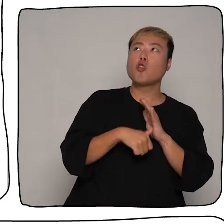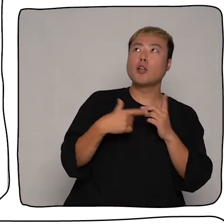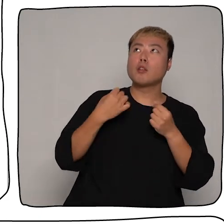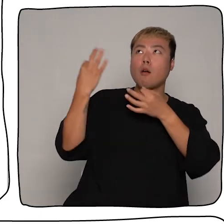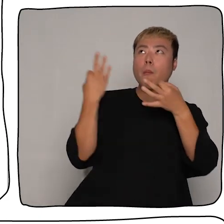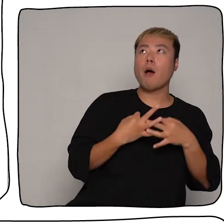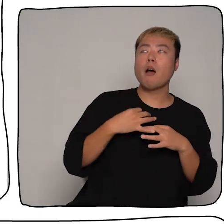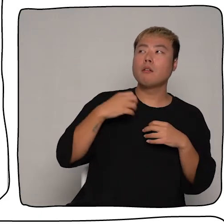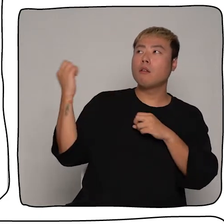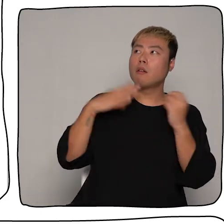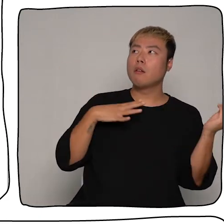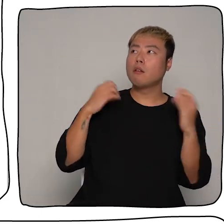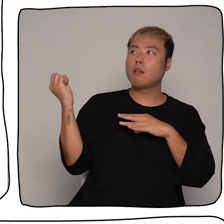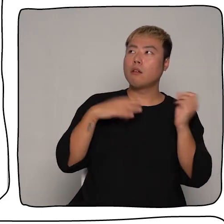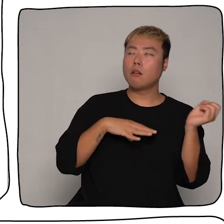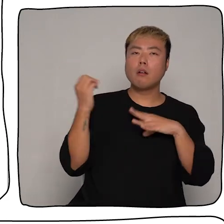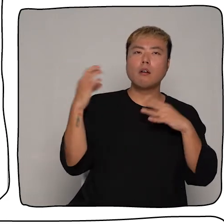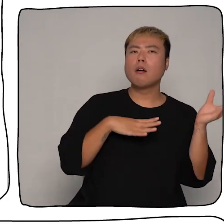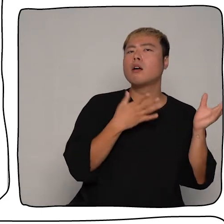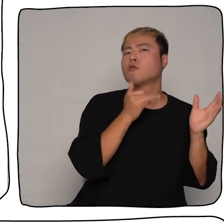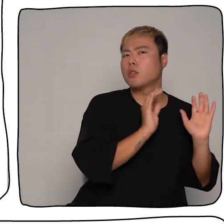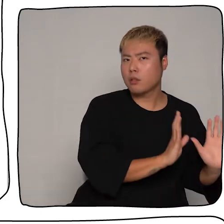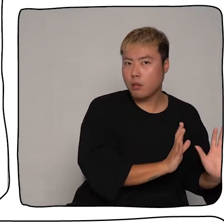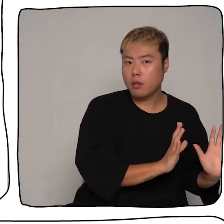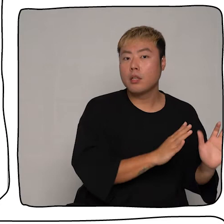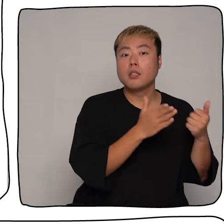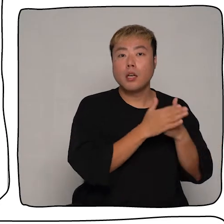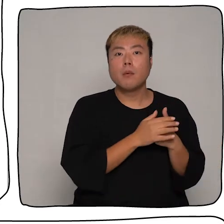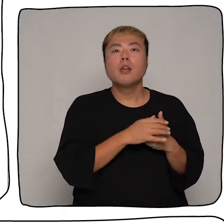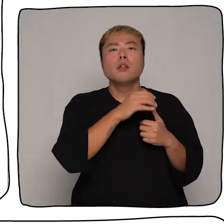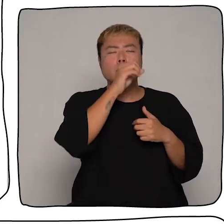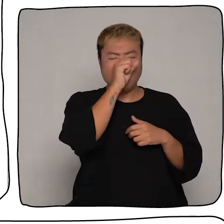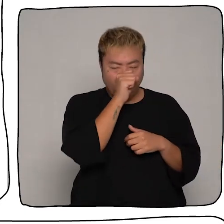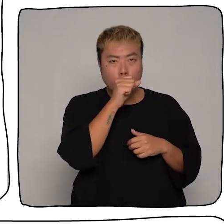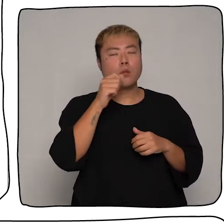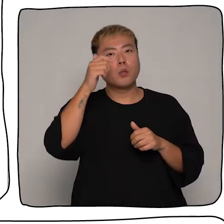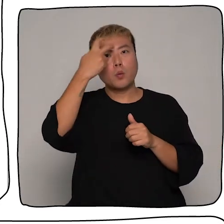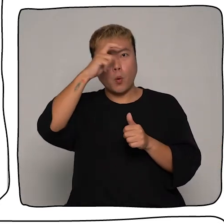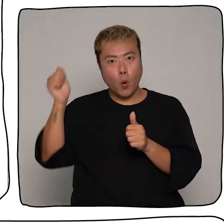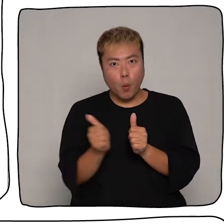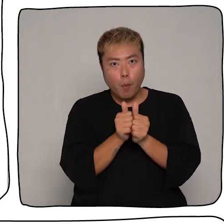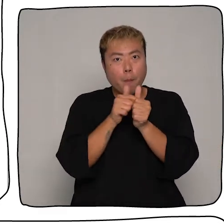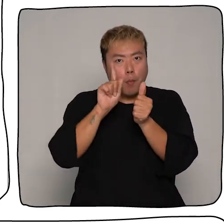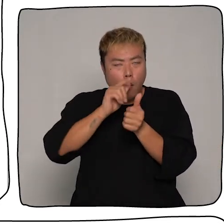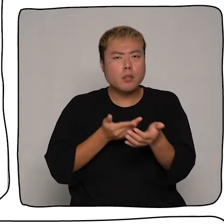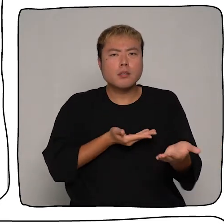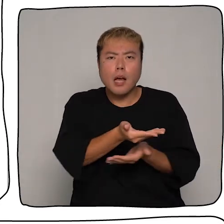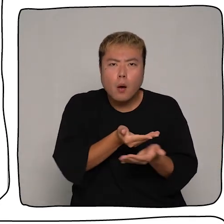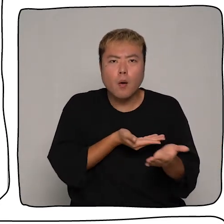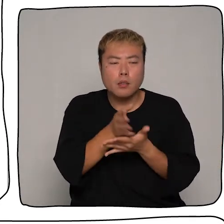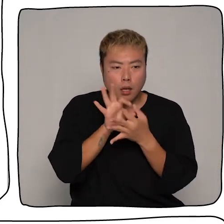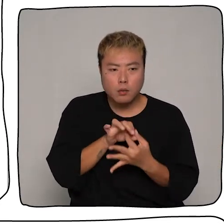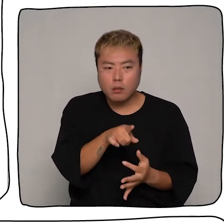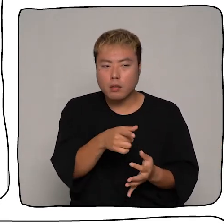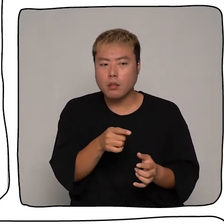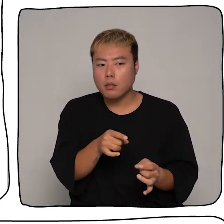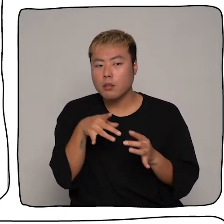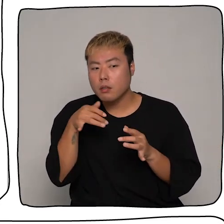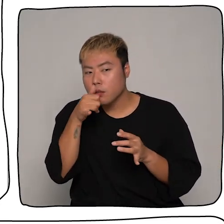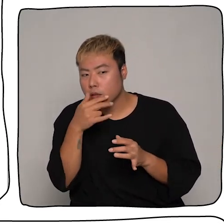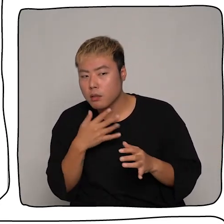an object. To secure the generative mode with reciprocal exploration